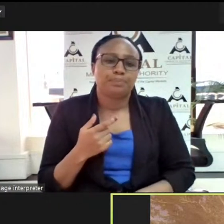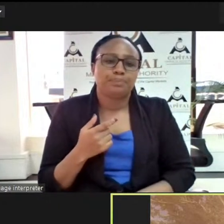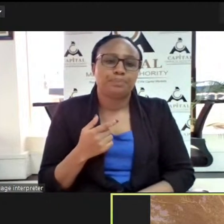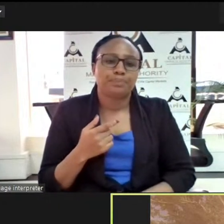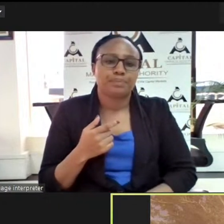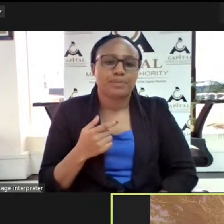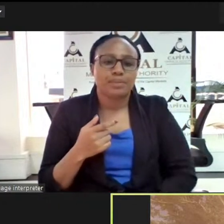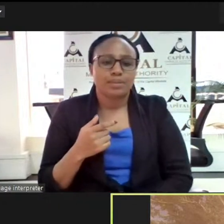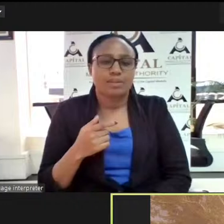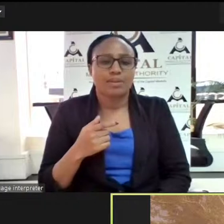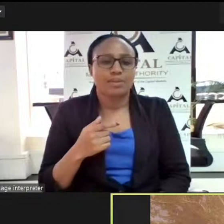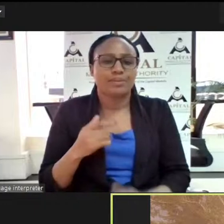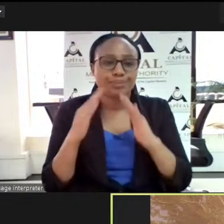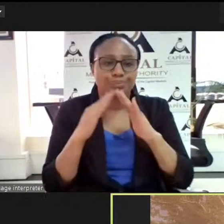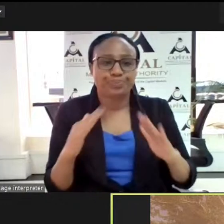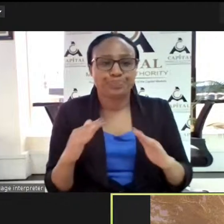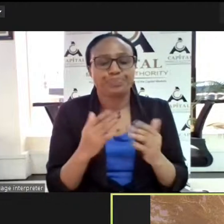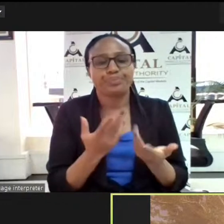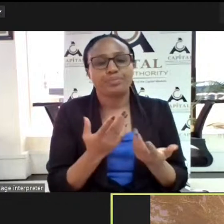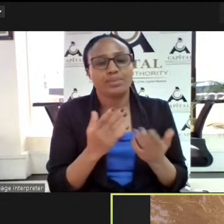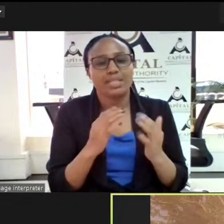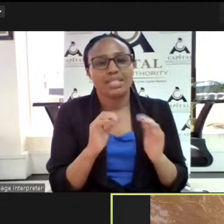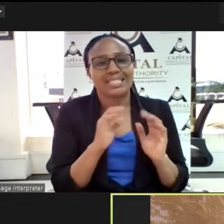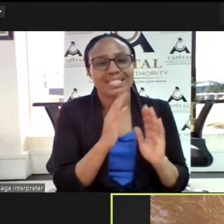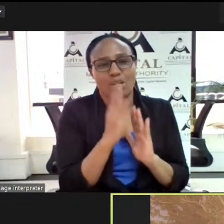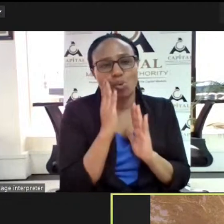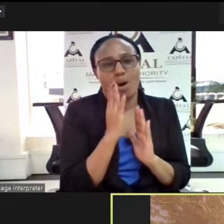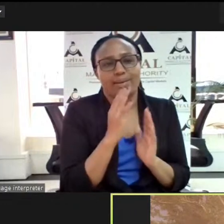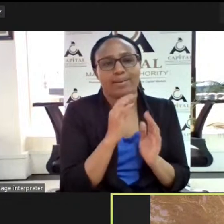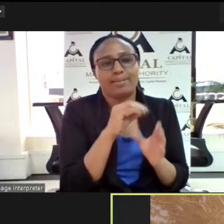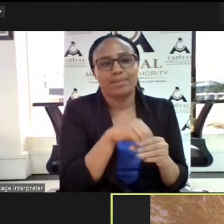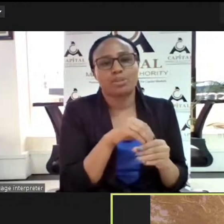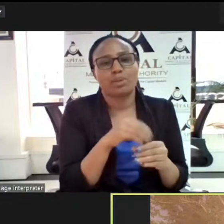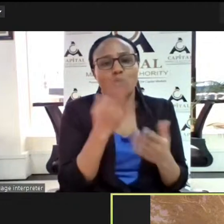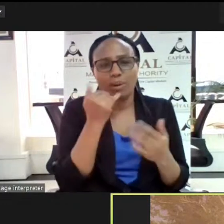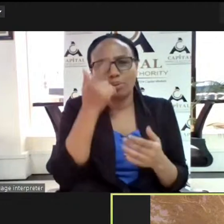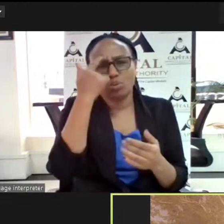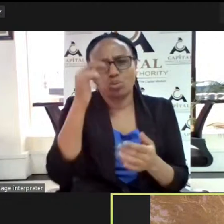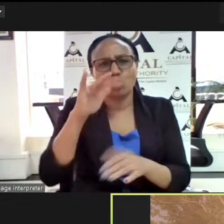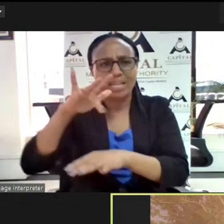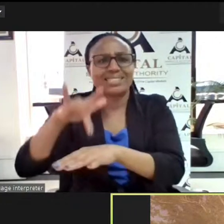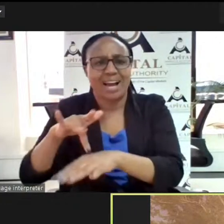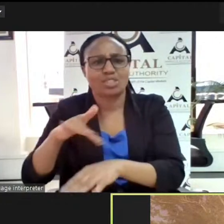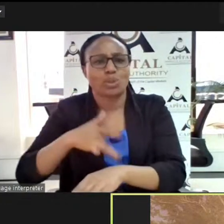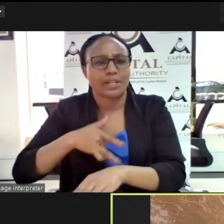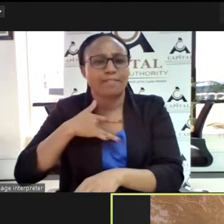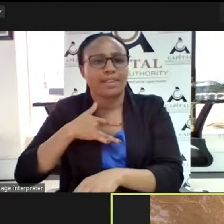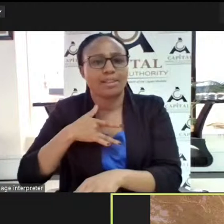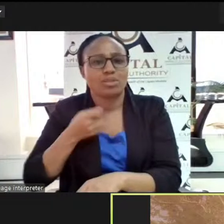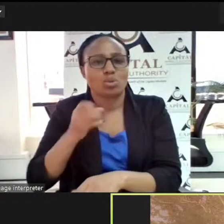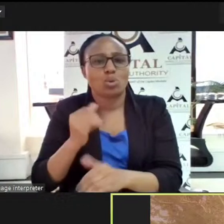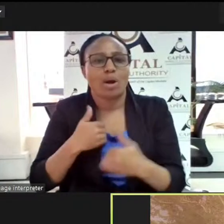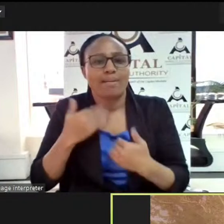estate is seen as a secure investment because it's something that you can touch and feel. So therefore, you have some level